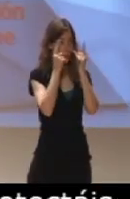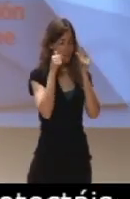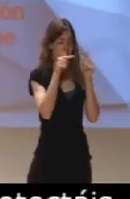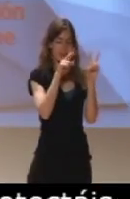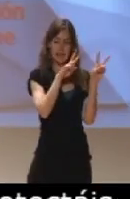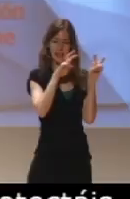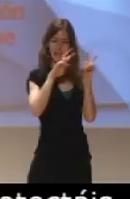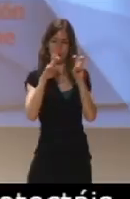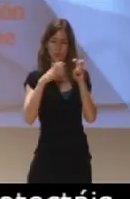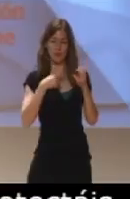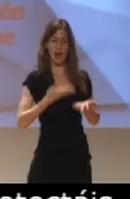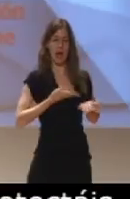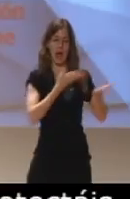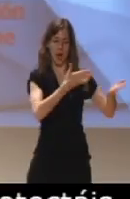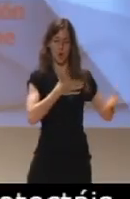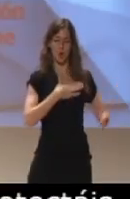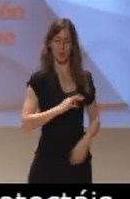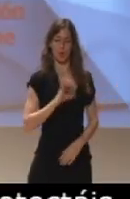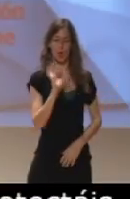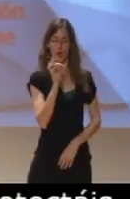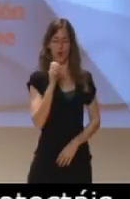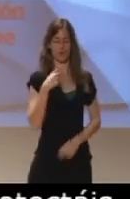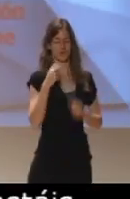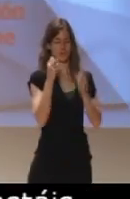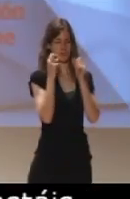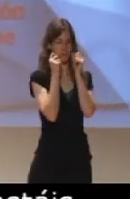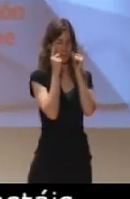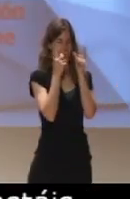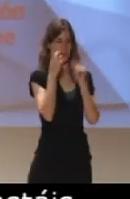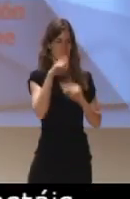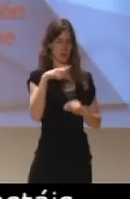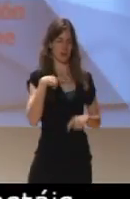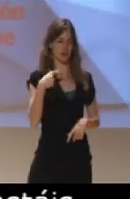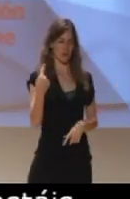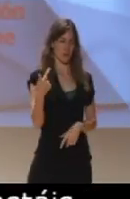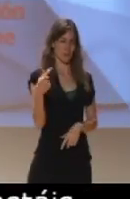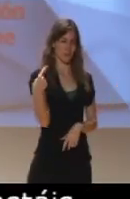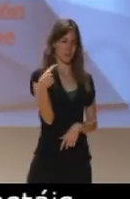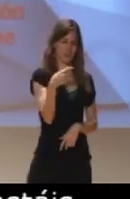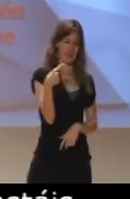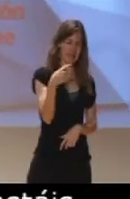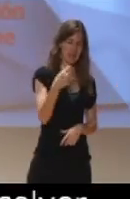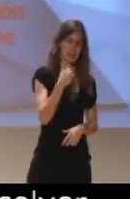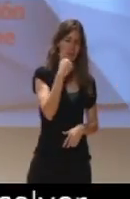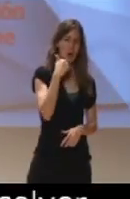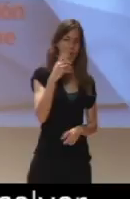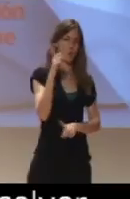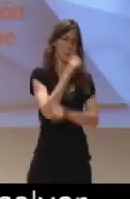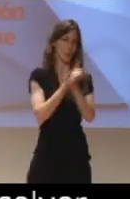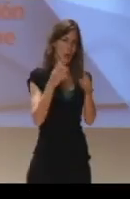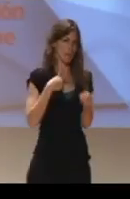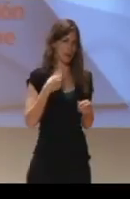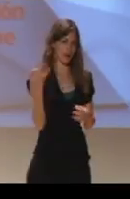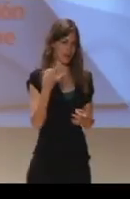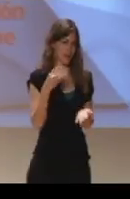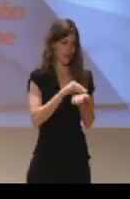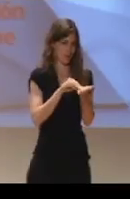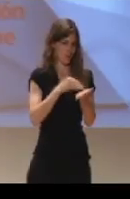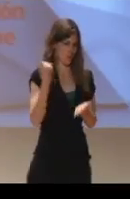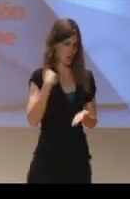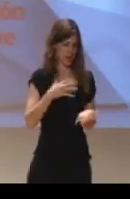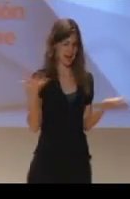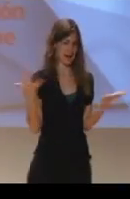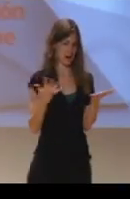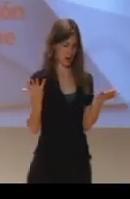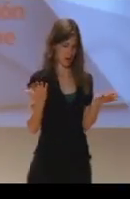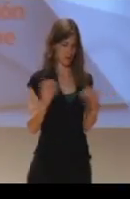And I wonder, do you think this kind of technologies are being a help, or do you think there are any menaces or any serious